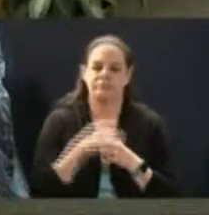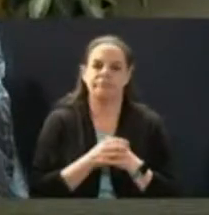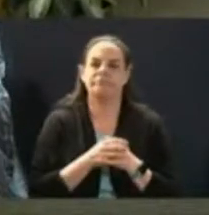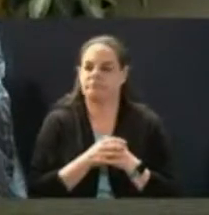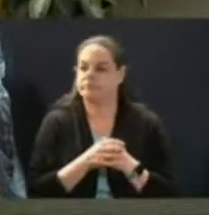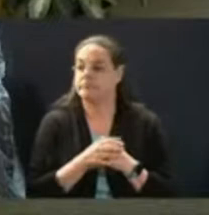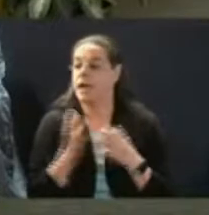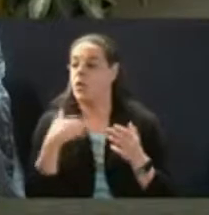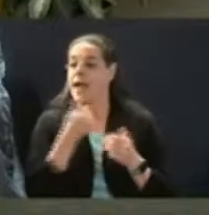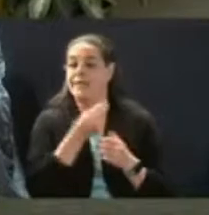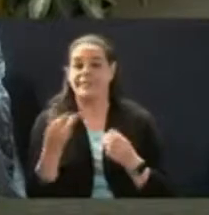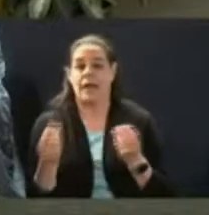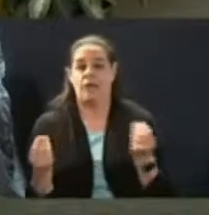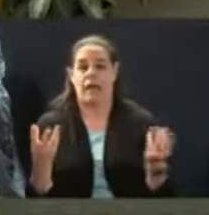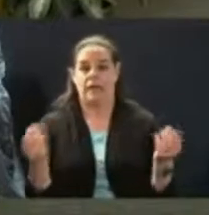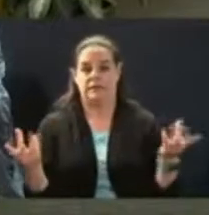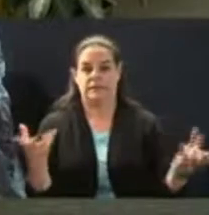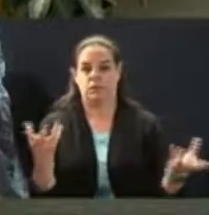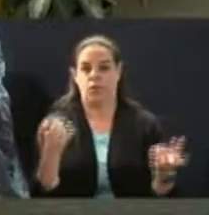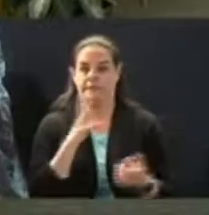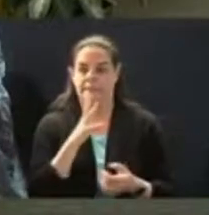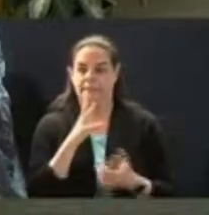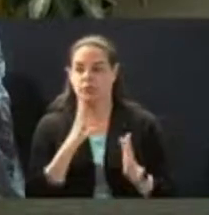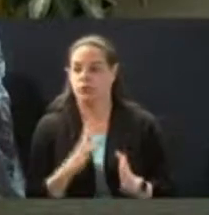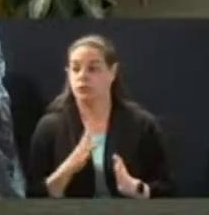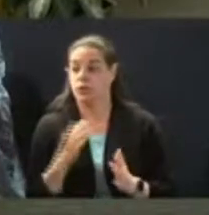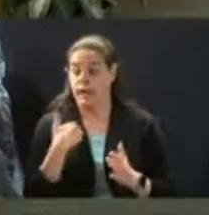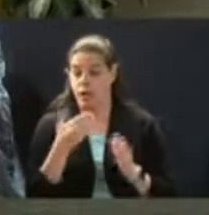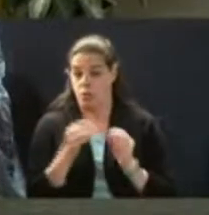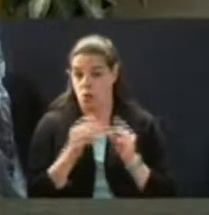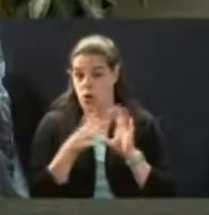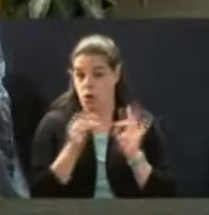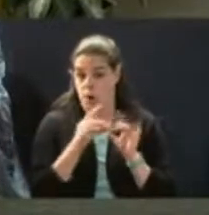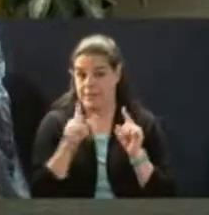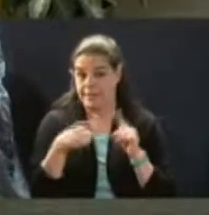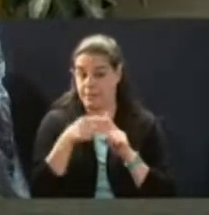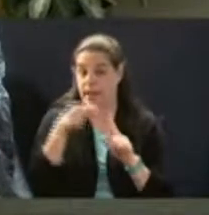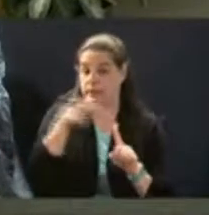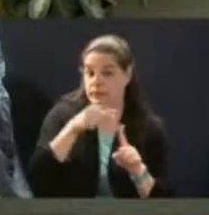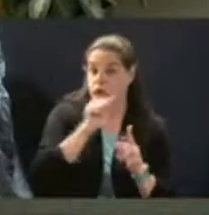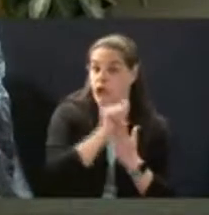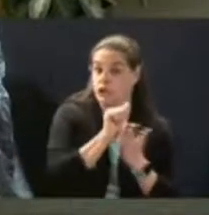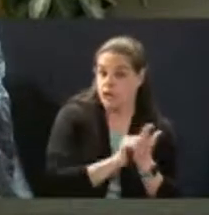We have several lights on. Do we have other comments regarding the agenda?